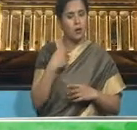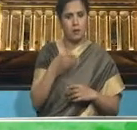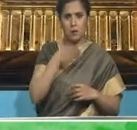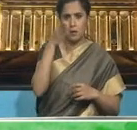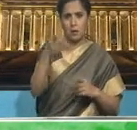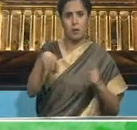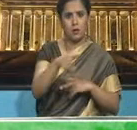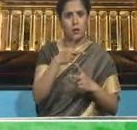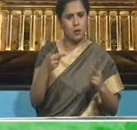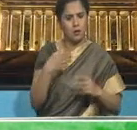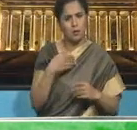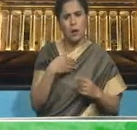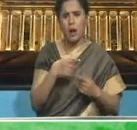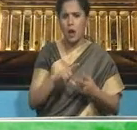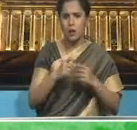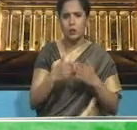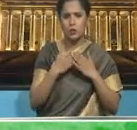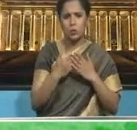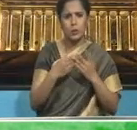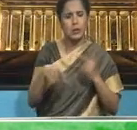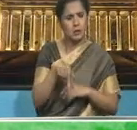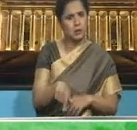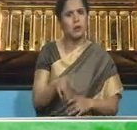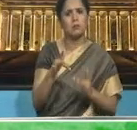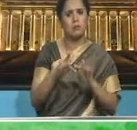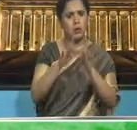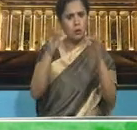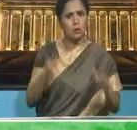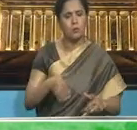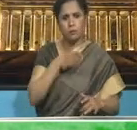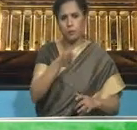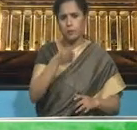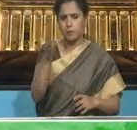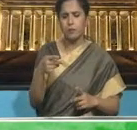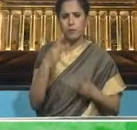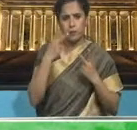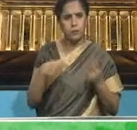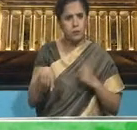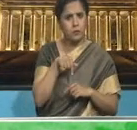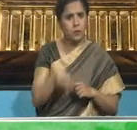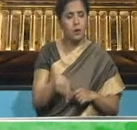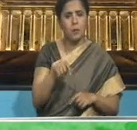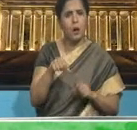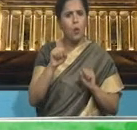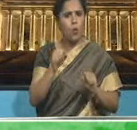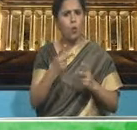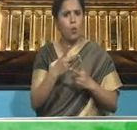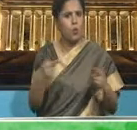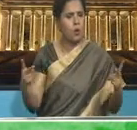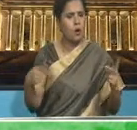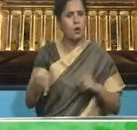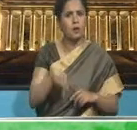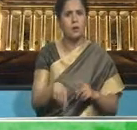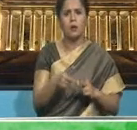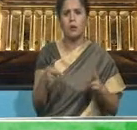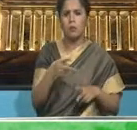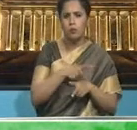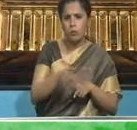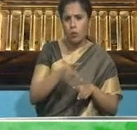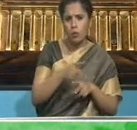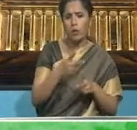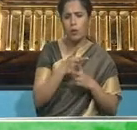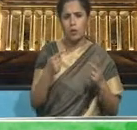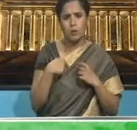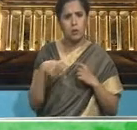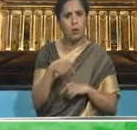various states, educational institutions, and while meeting delegations of various professionals, I